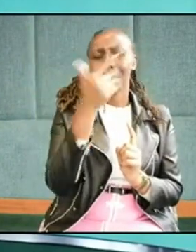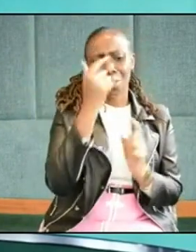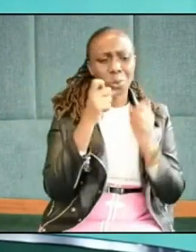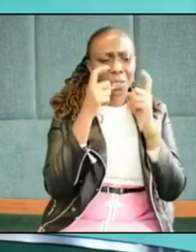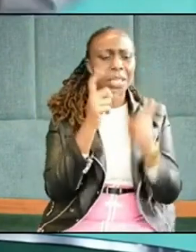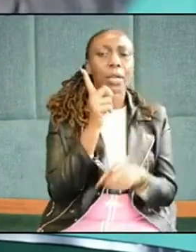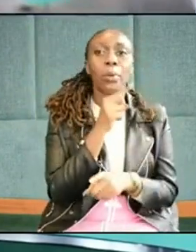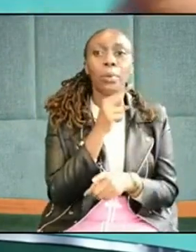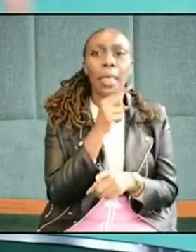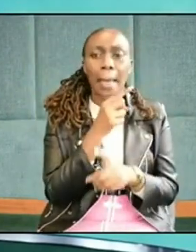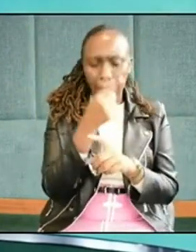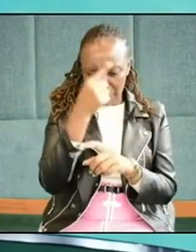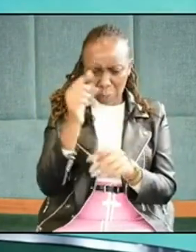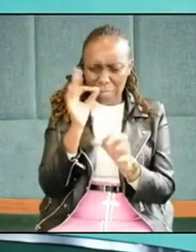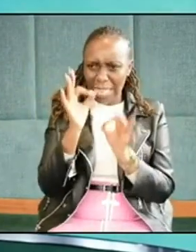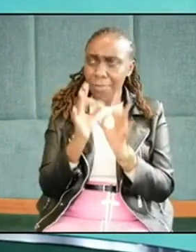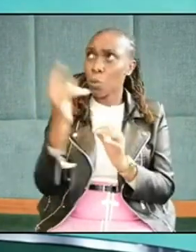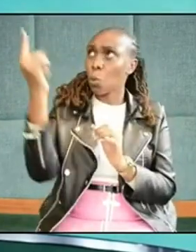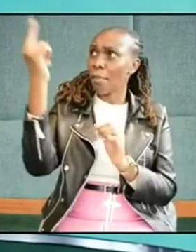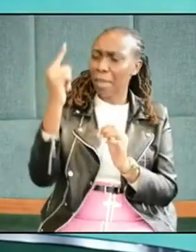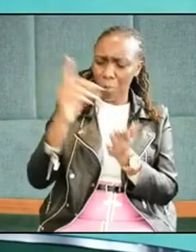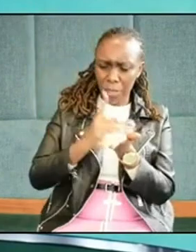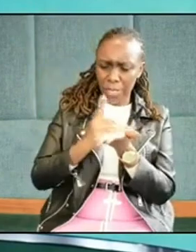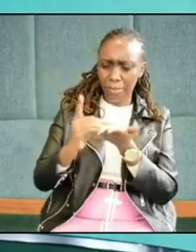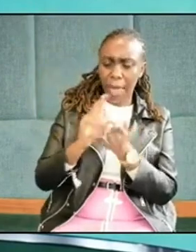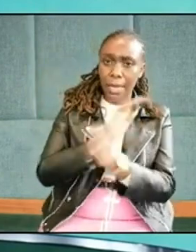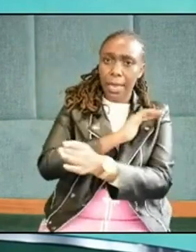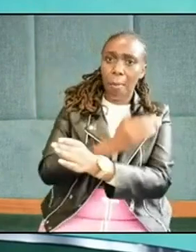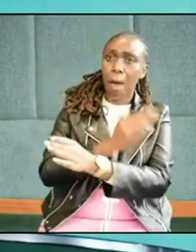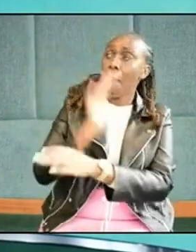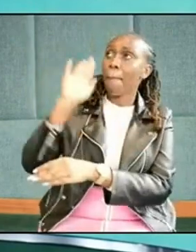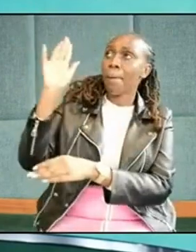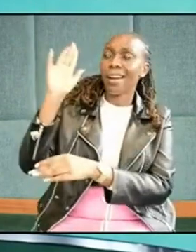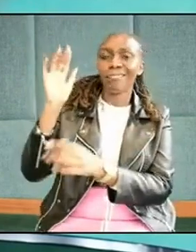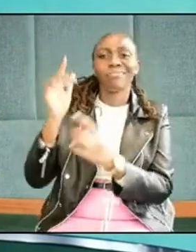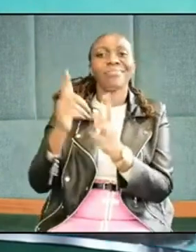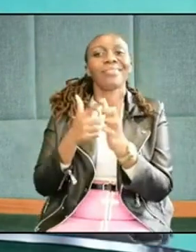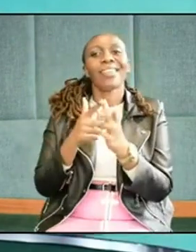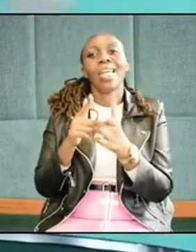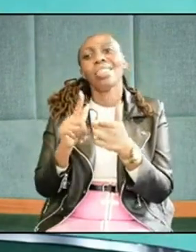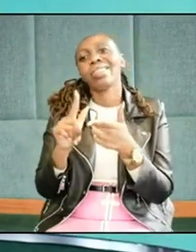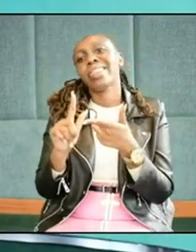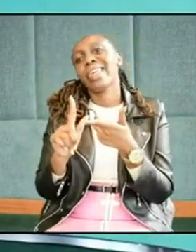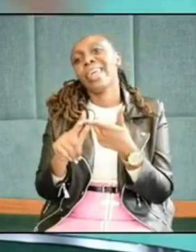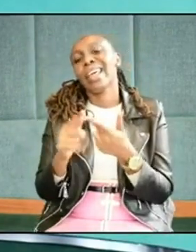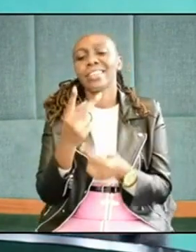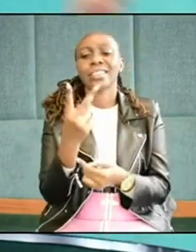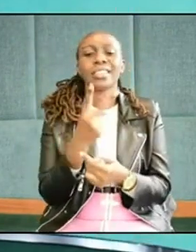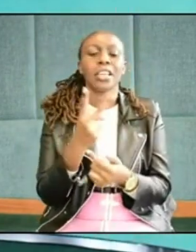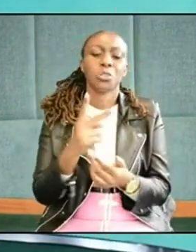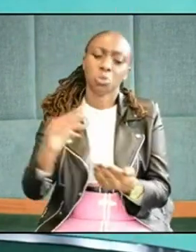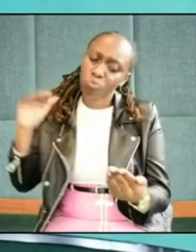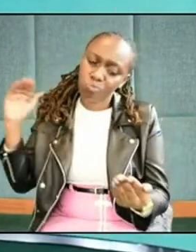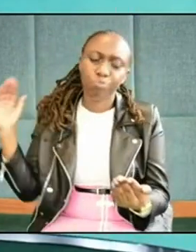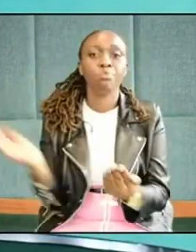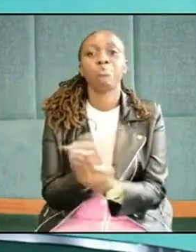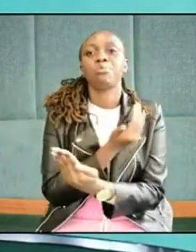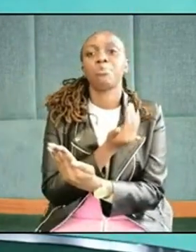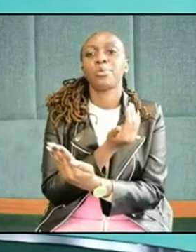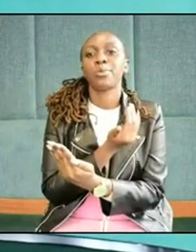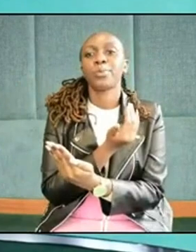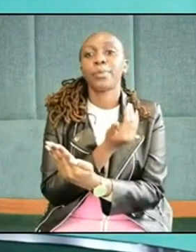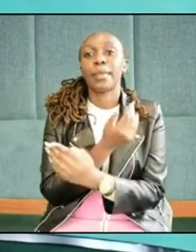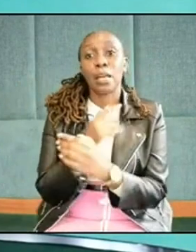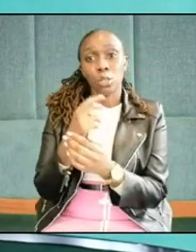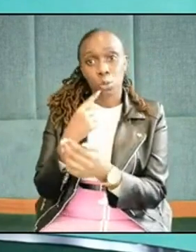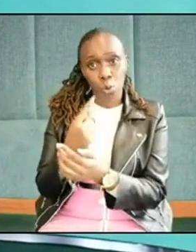his divine power, they would have been immediately eliminated or deleted by his presence.